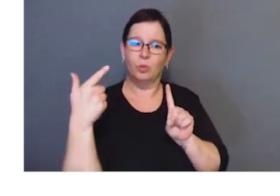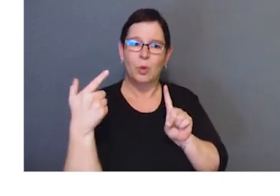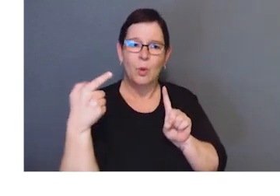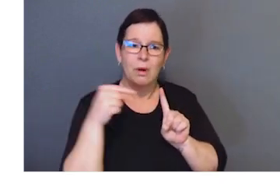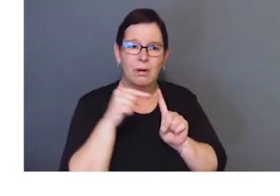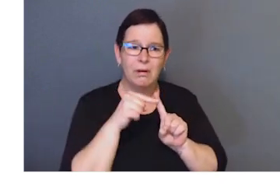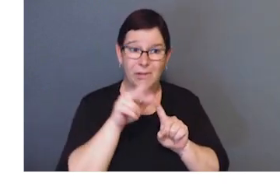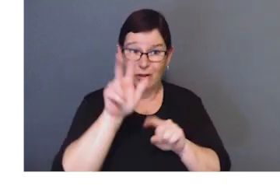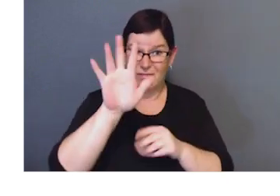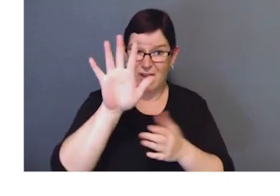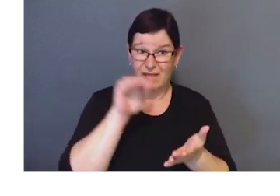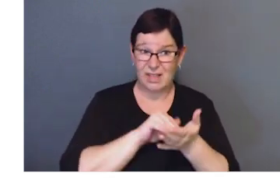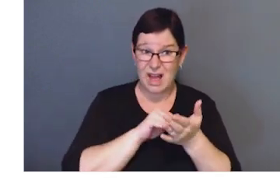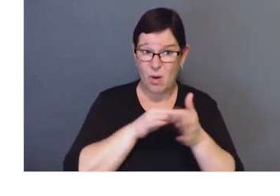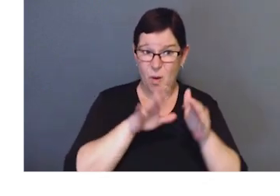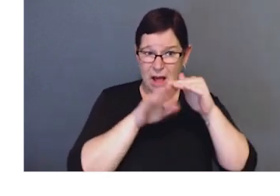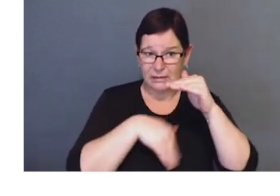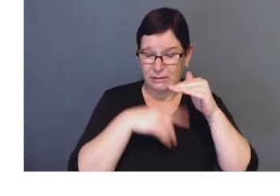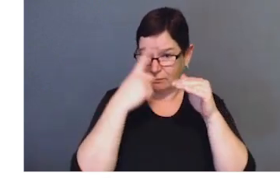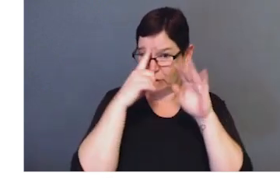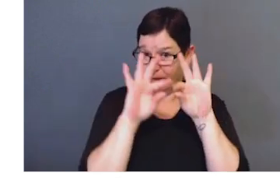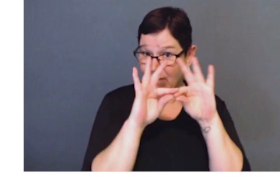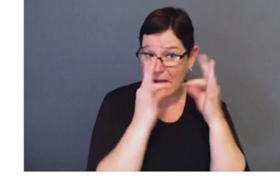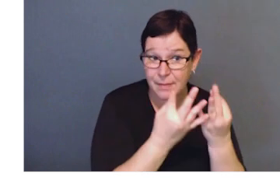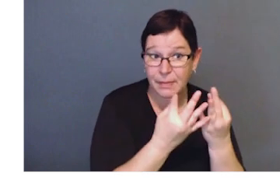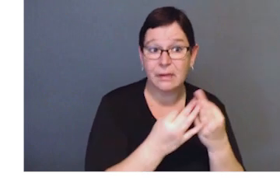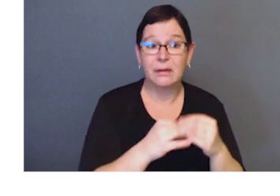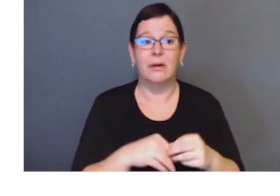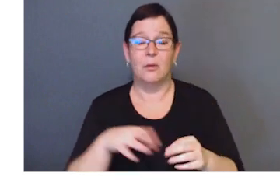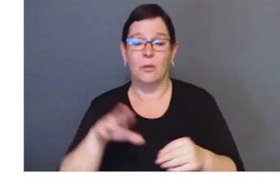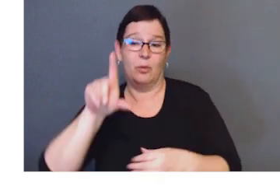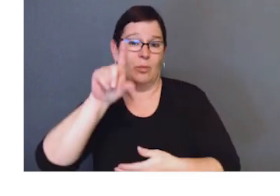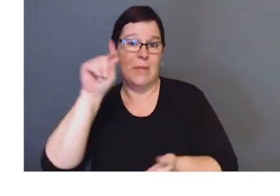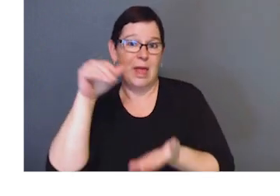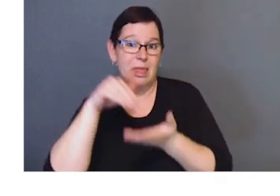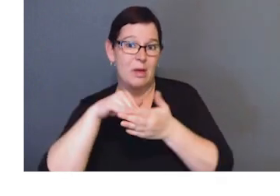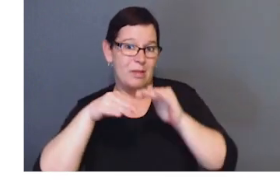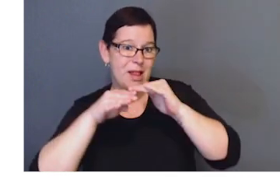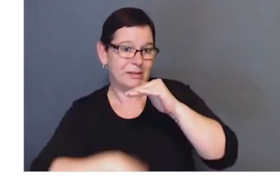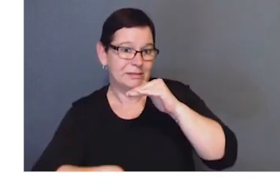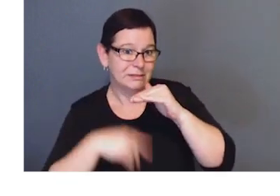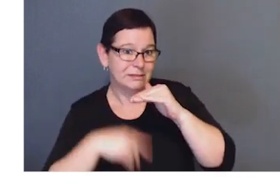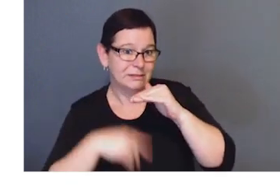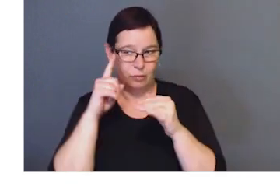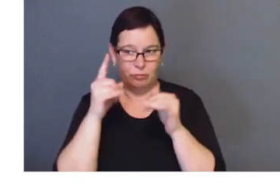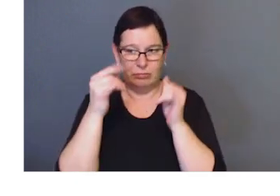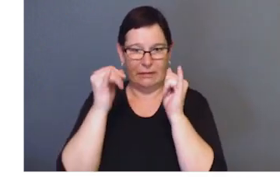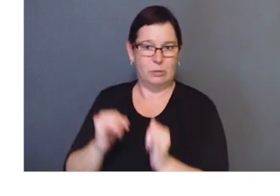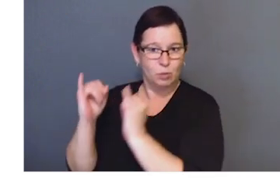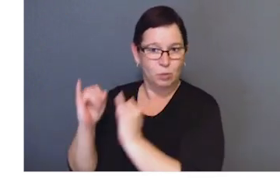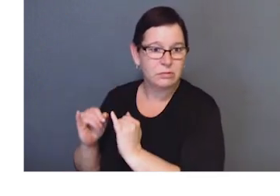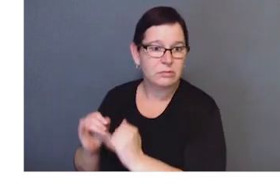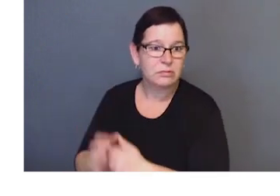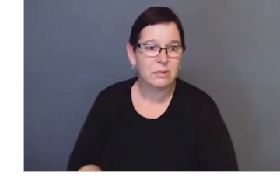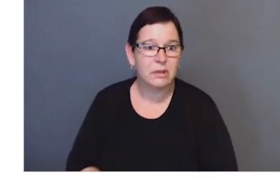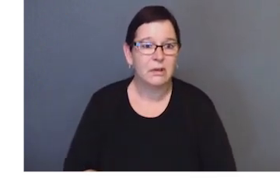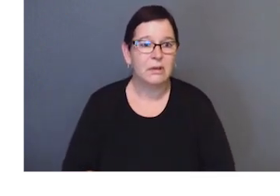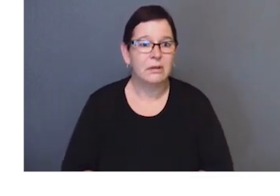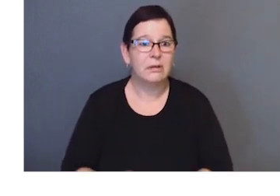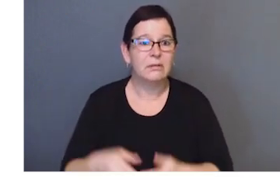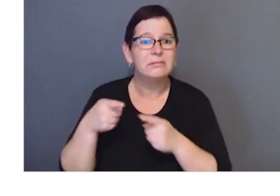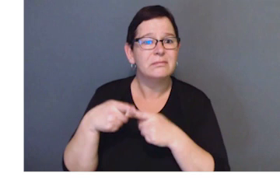for families, for $20,000 or less for individuals, and have paid at least 30%